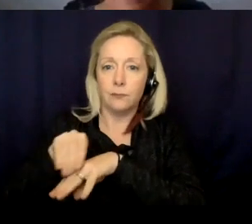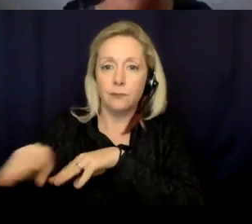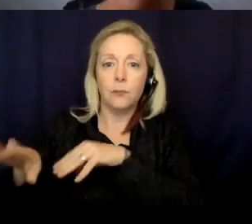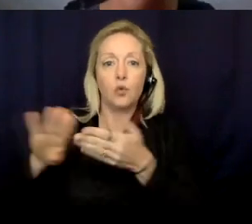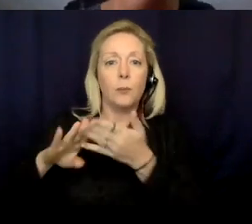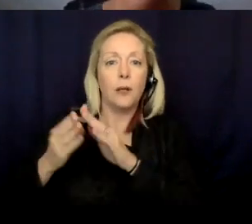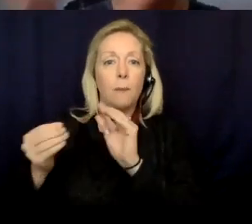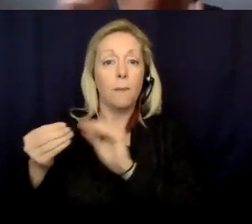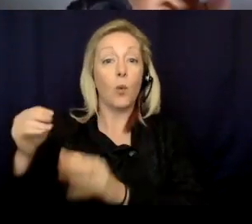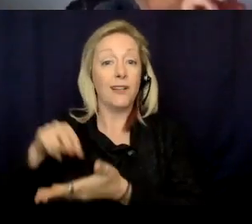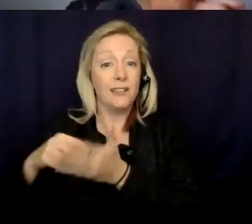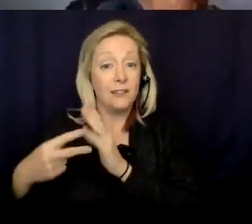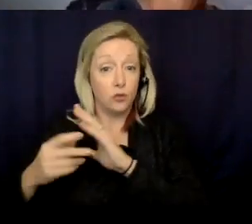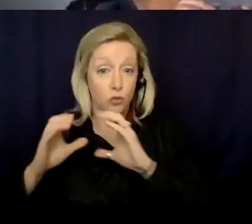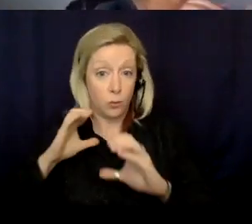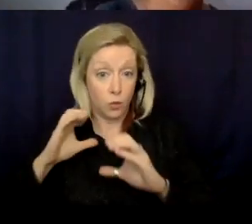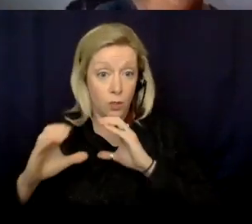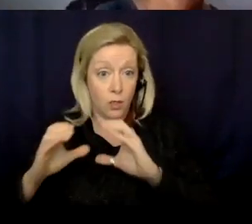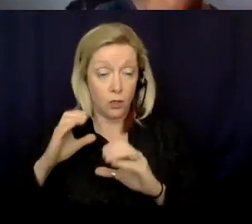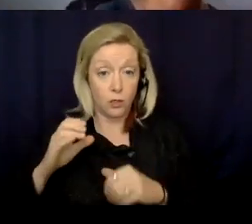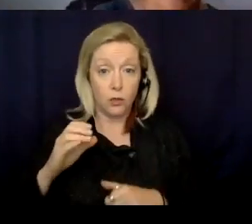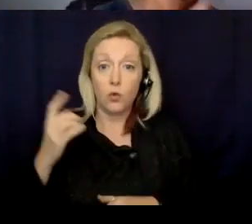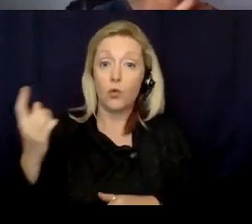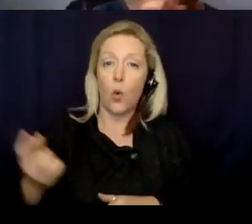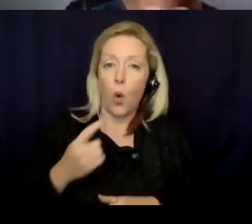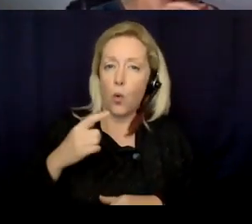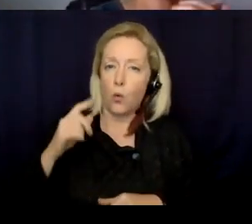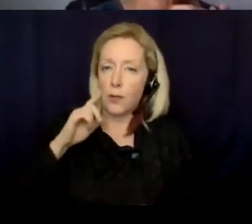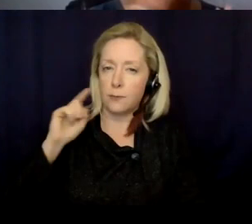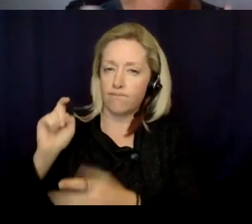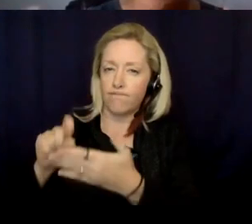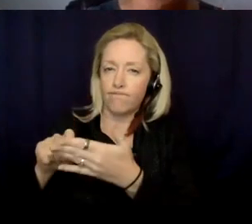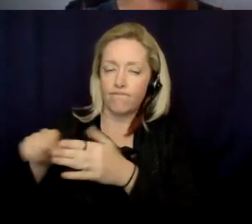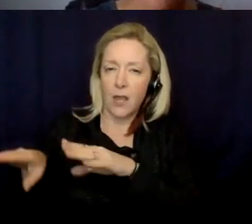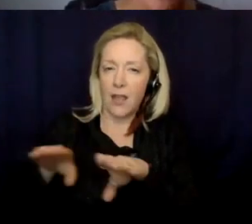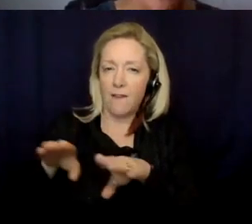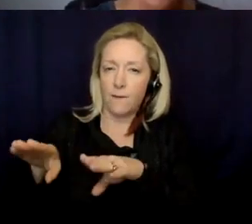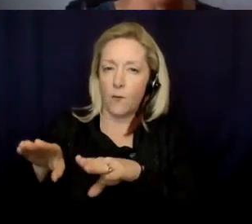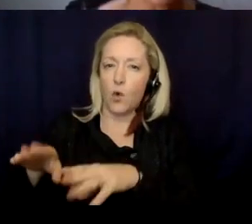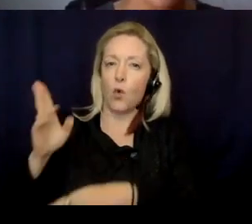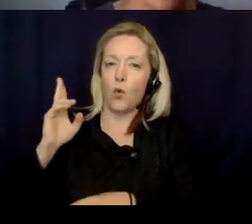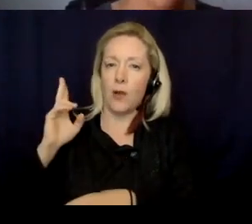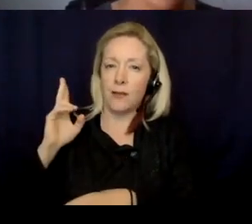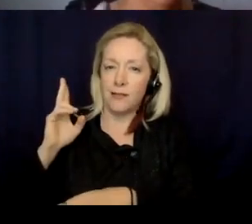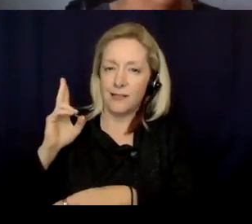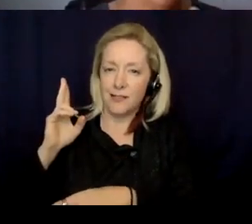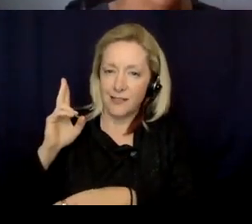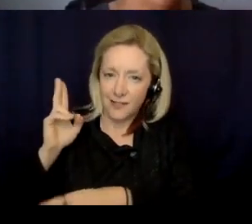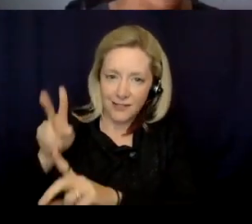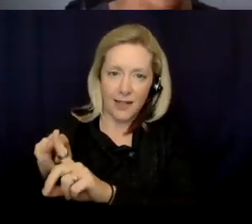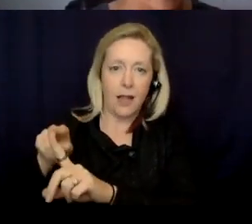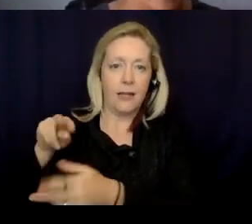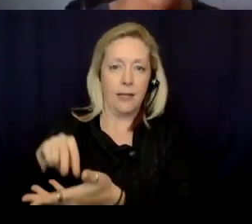doing these things. So you're looking at the behavior and you're putting all that out so that everybody's starting